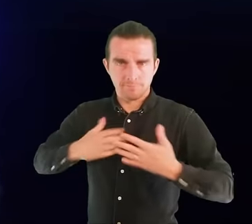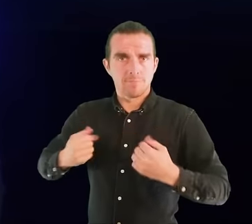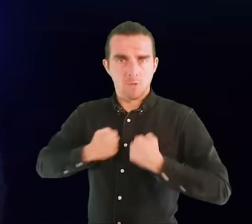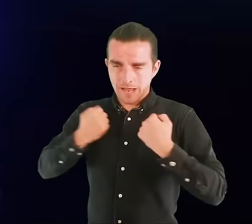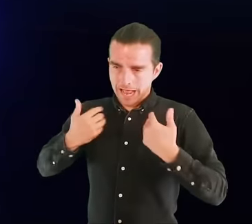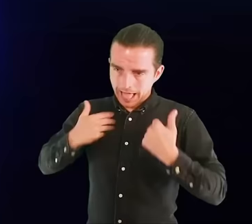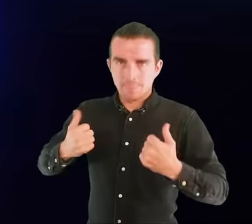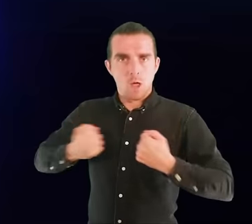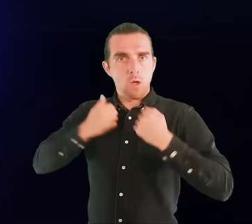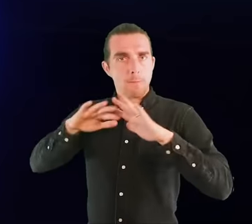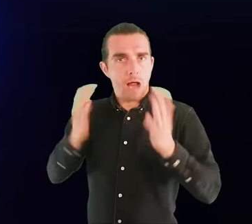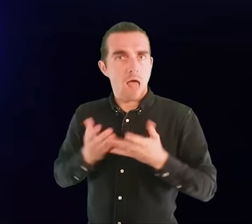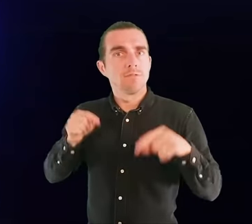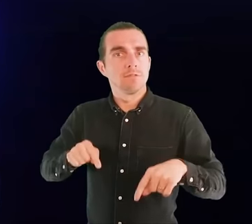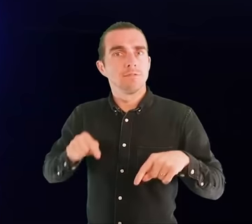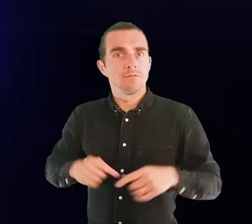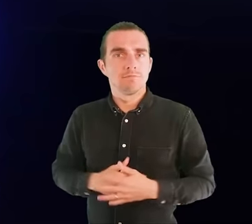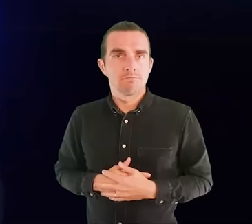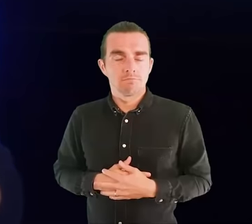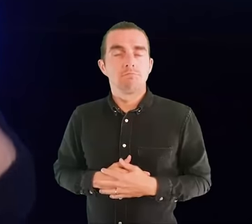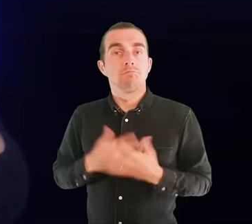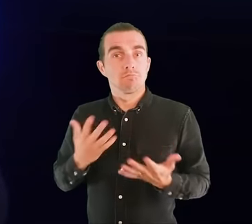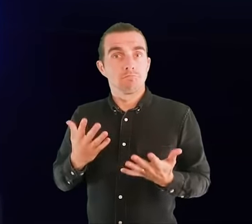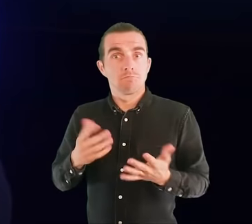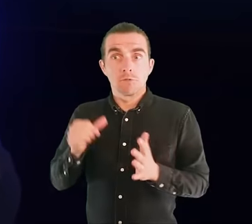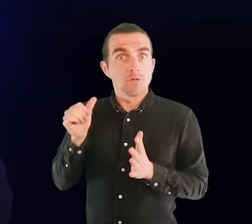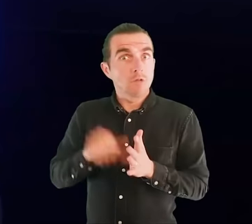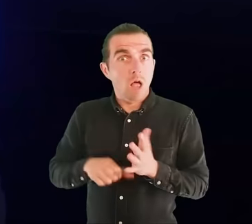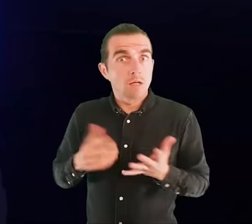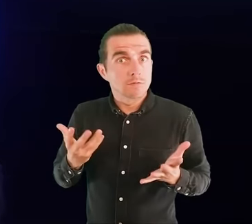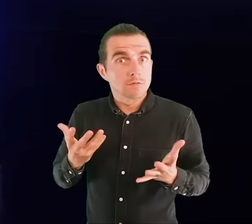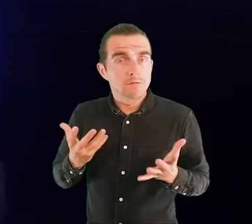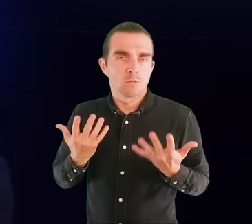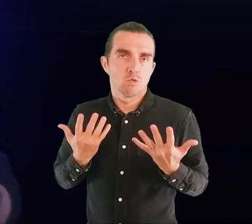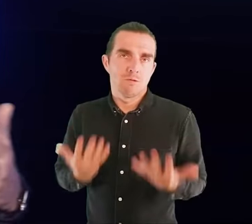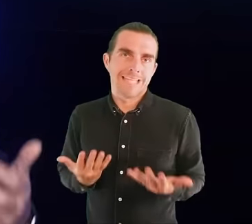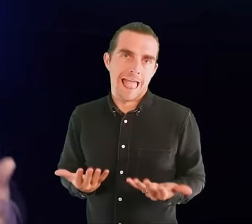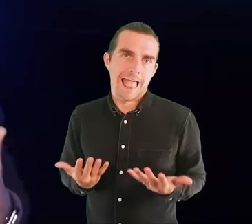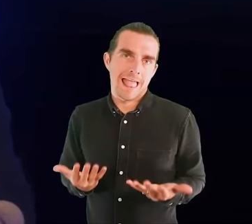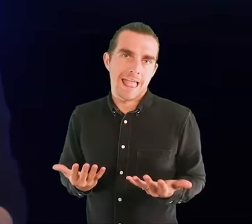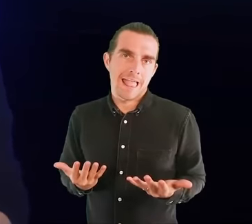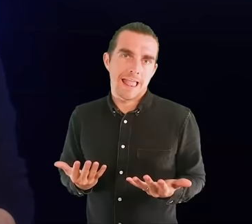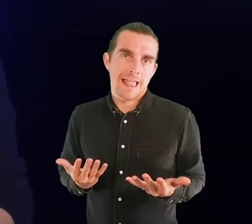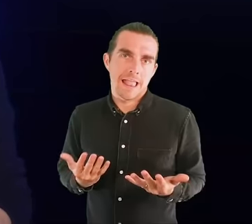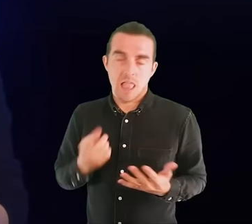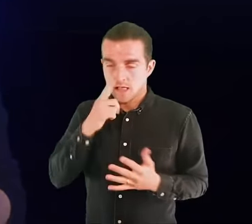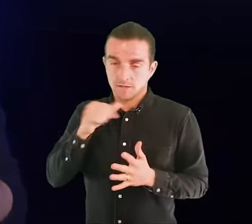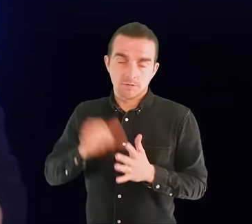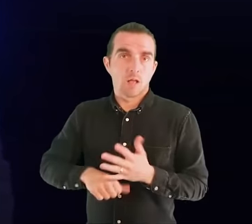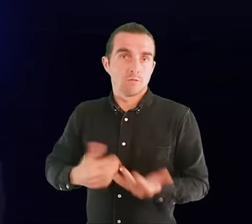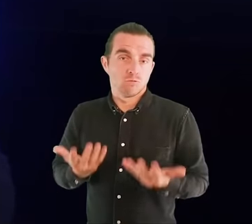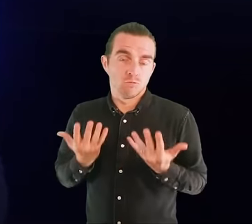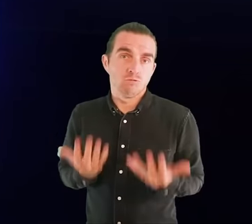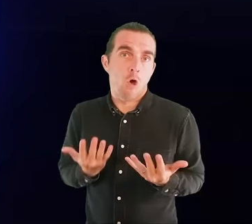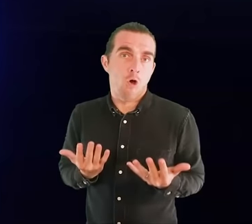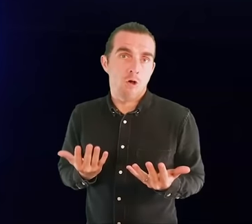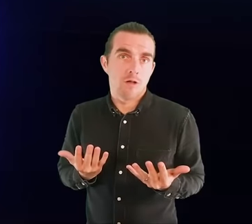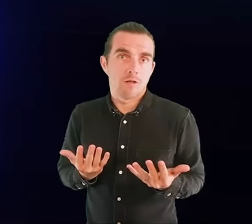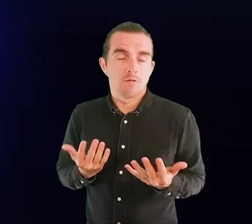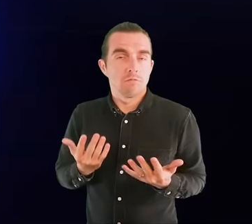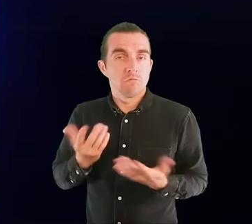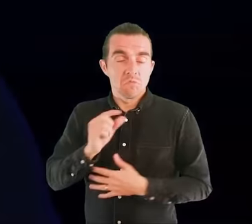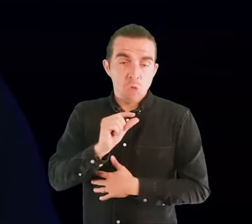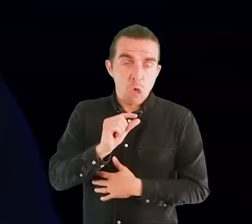Second, start today. What you can do right now, no matter how big or small, to make the world a better